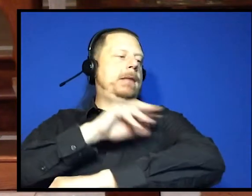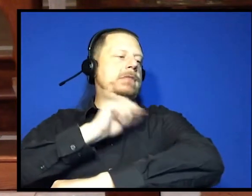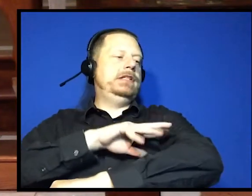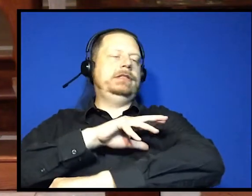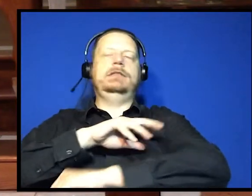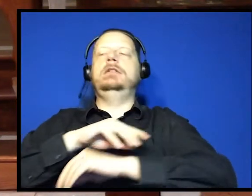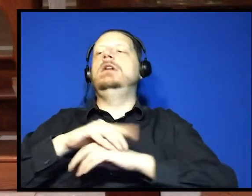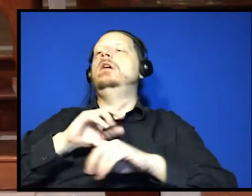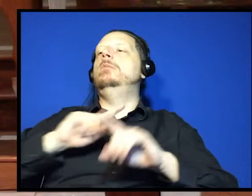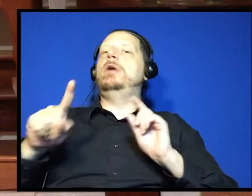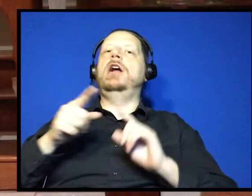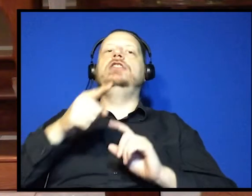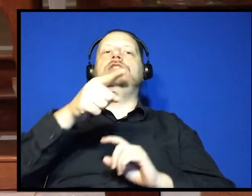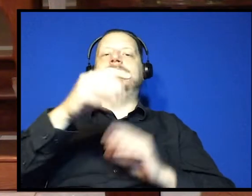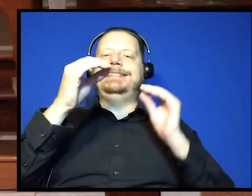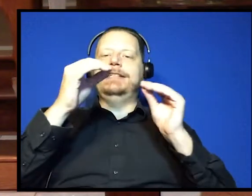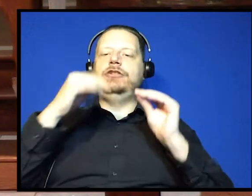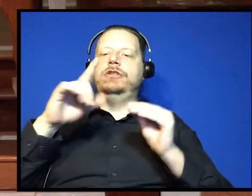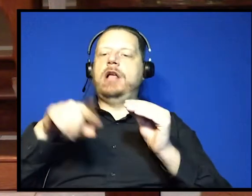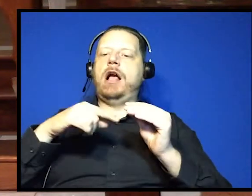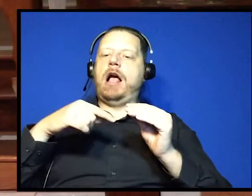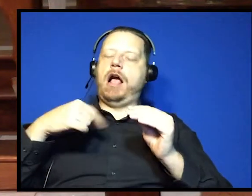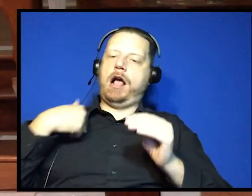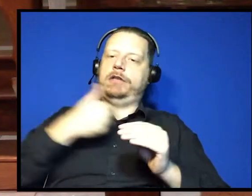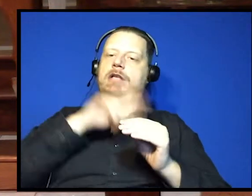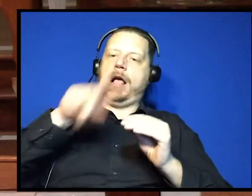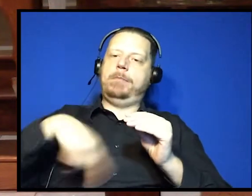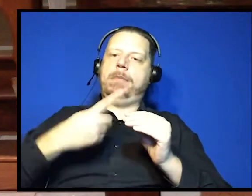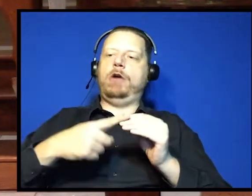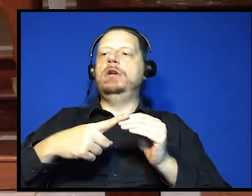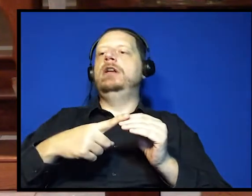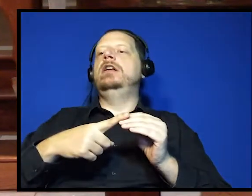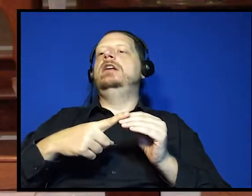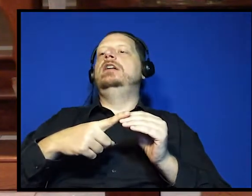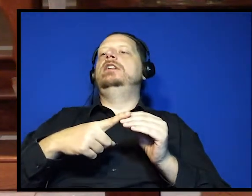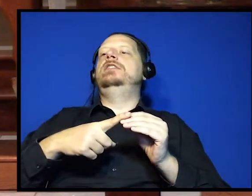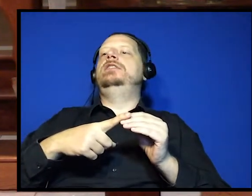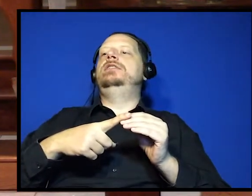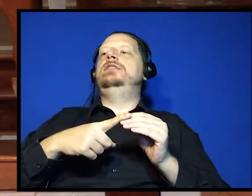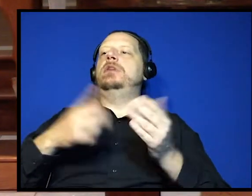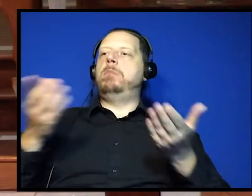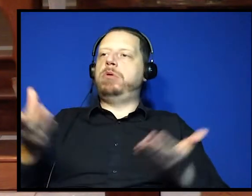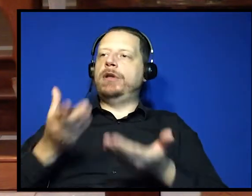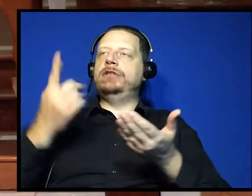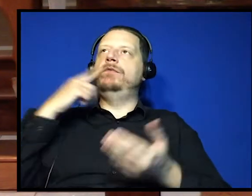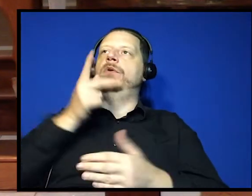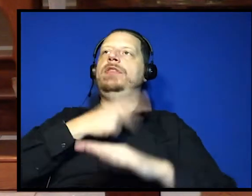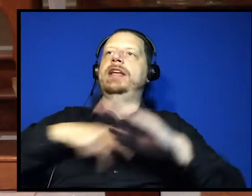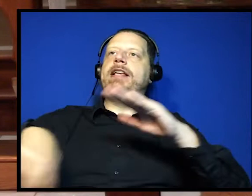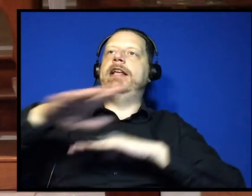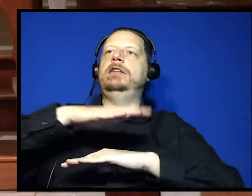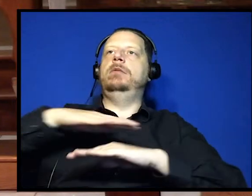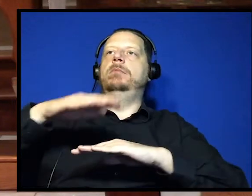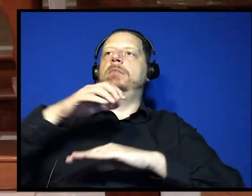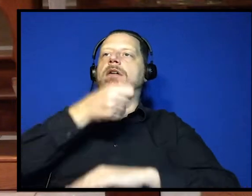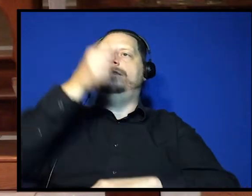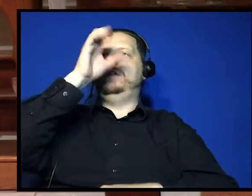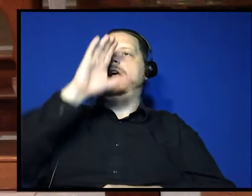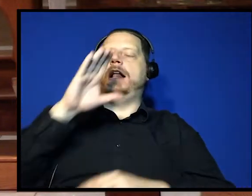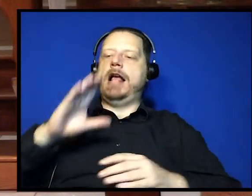Baptist, but who teaches us about the very presence of the kingdom of